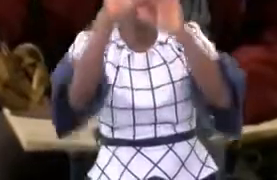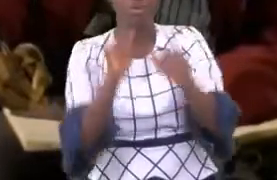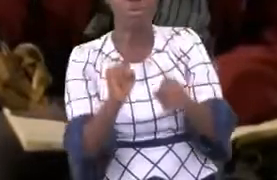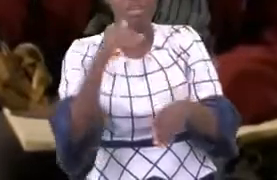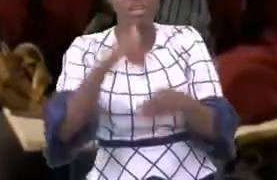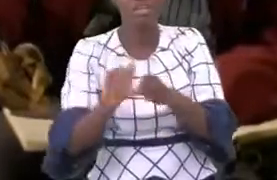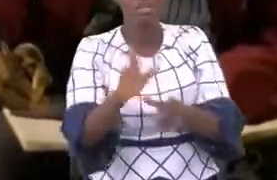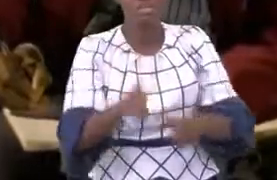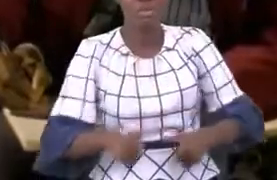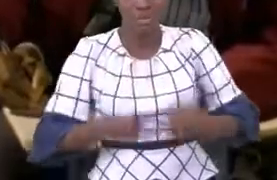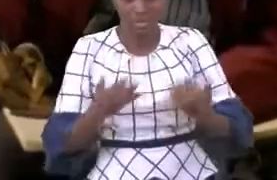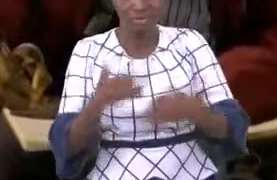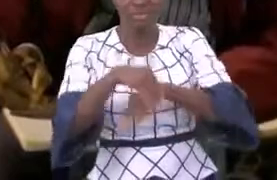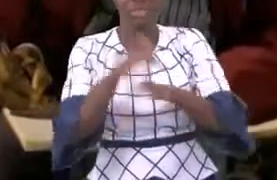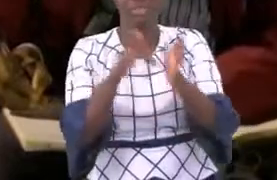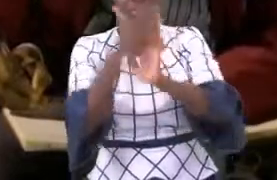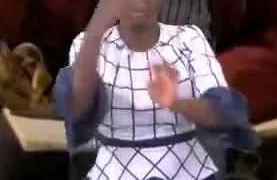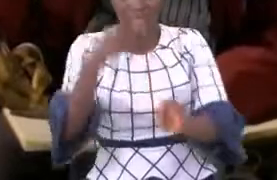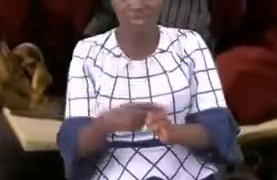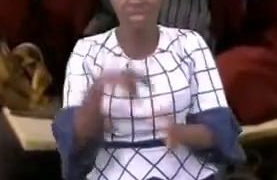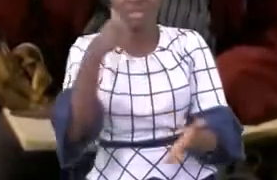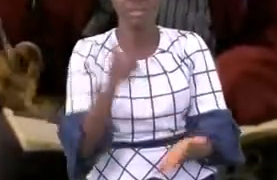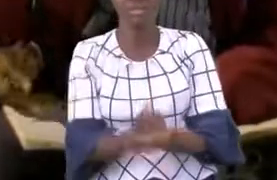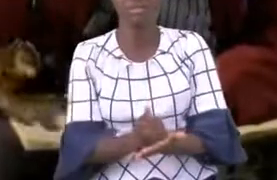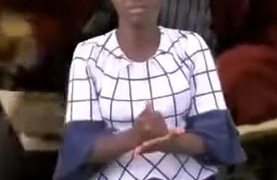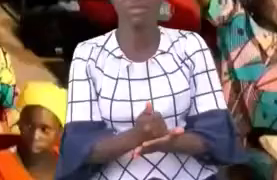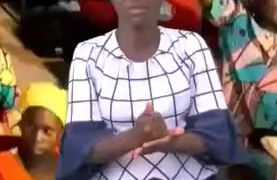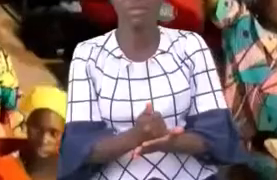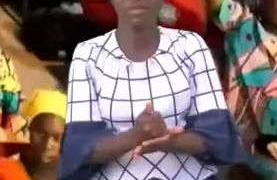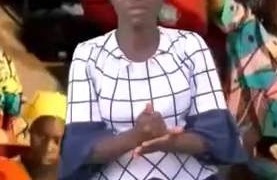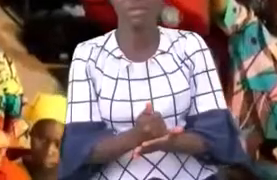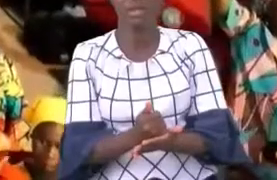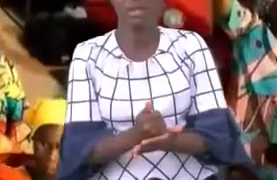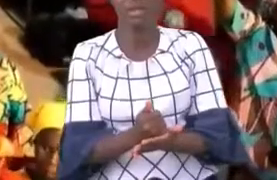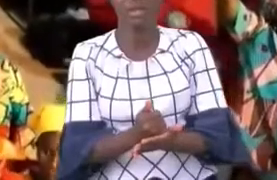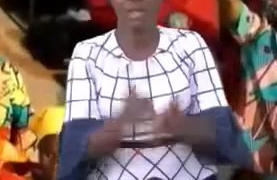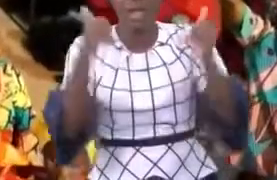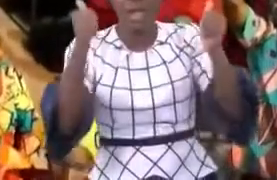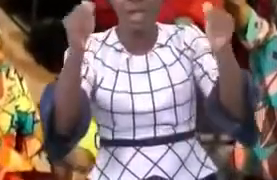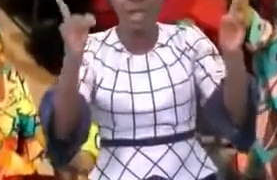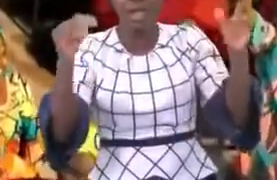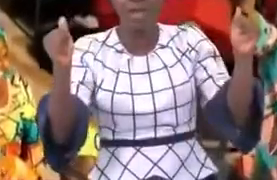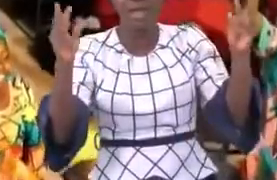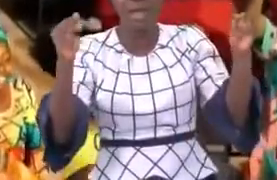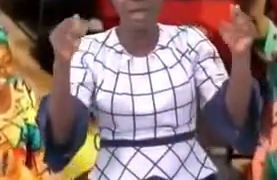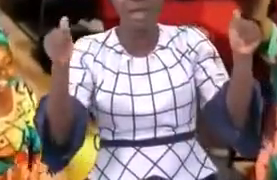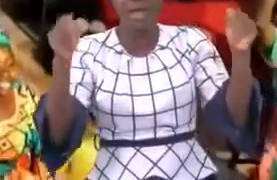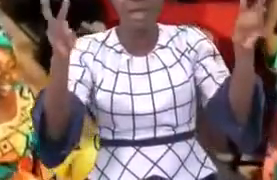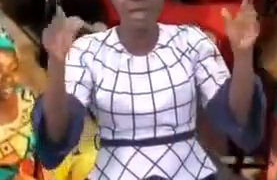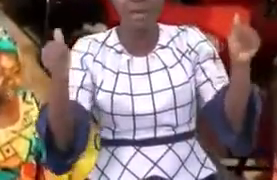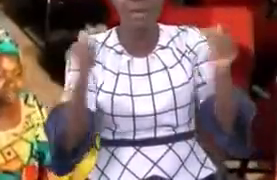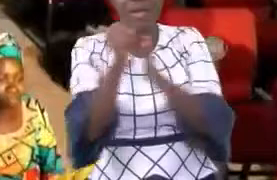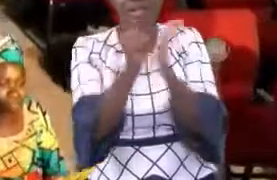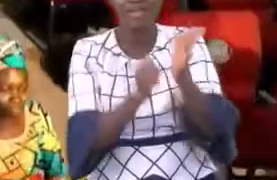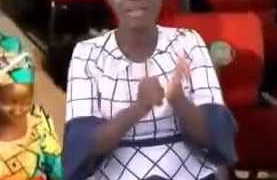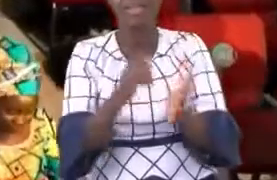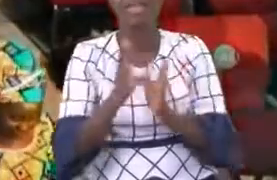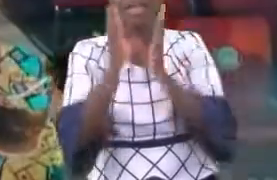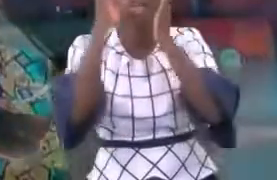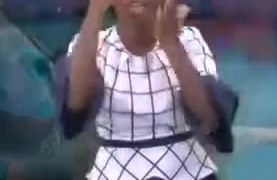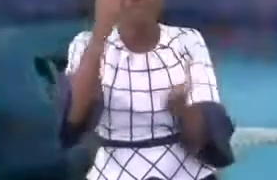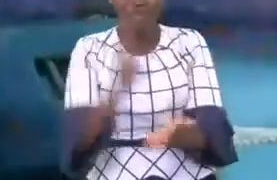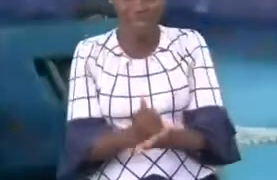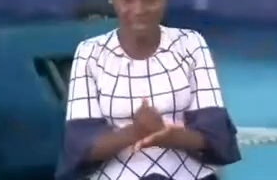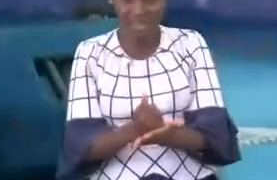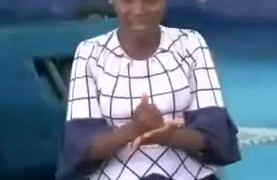need Adamawa State. Amen. Job chapter 9, and I'm reading